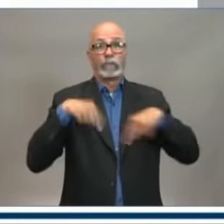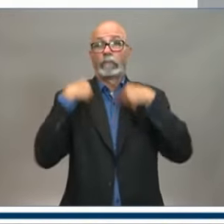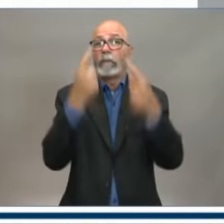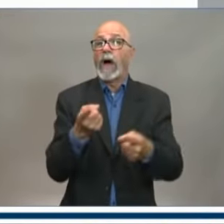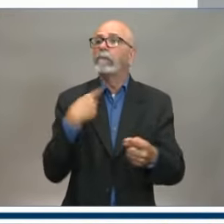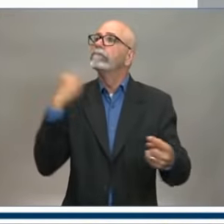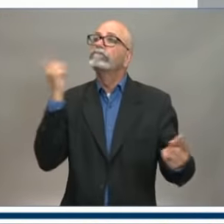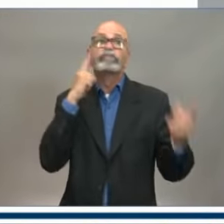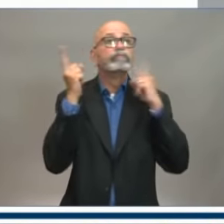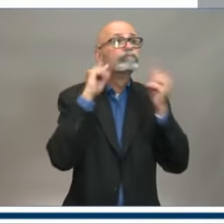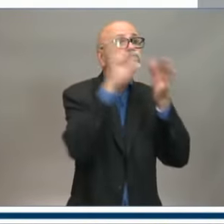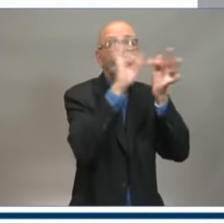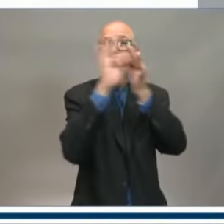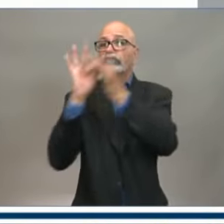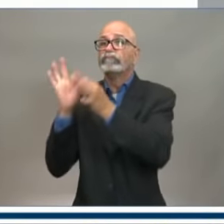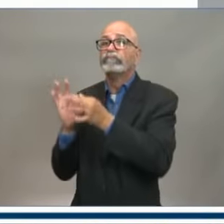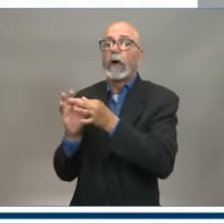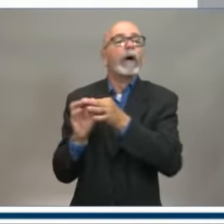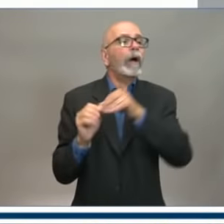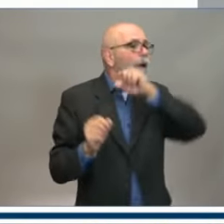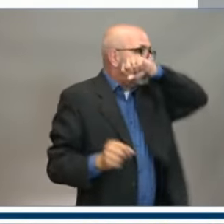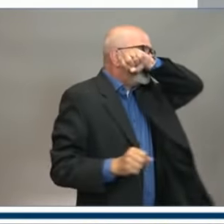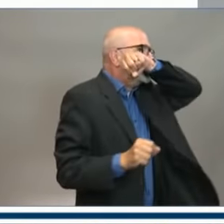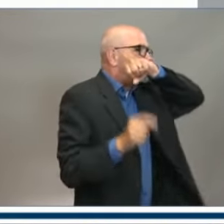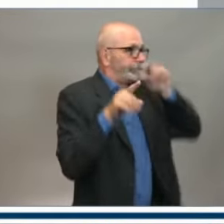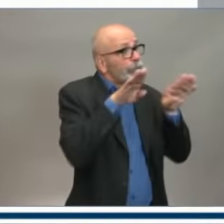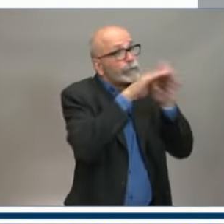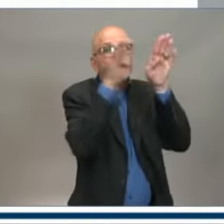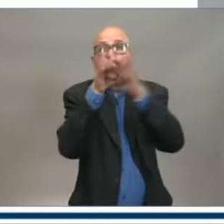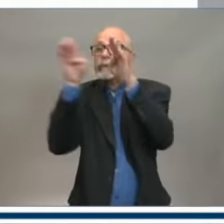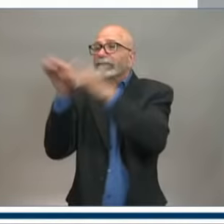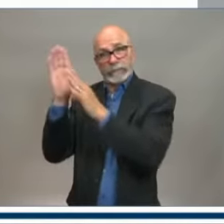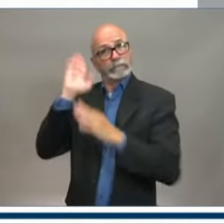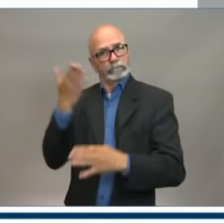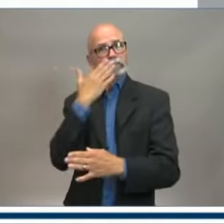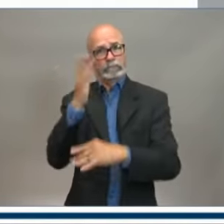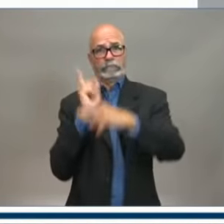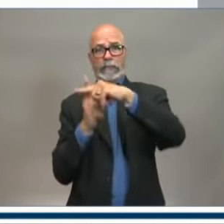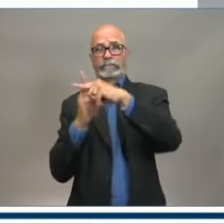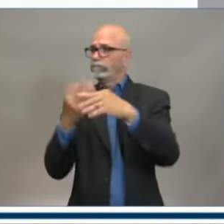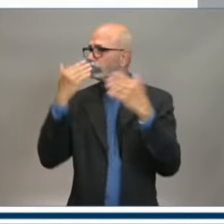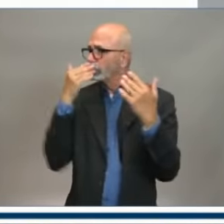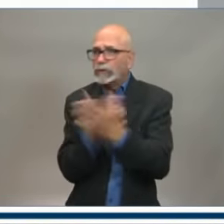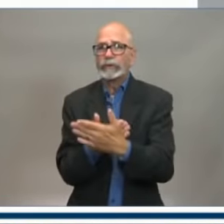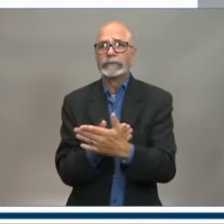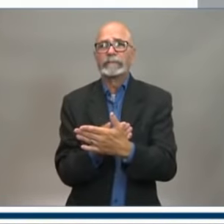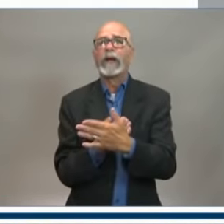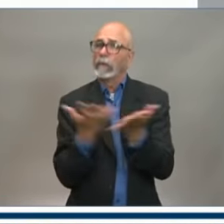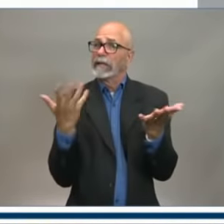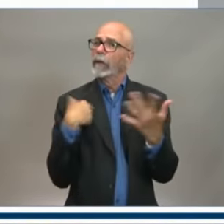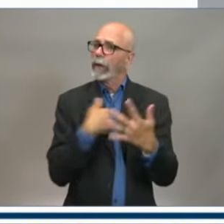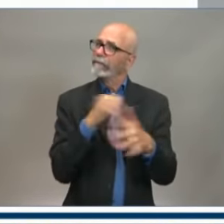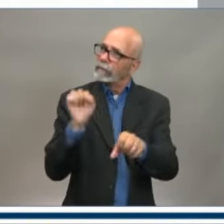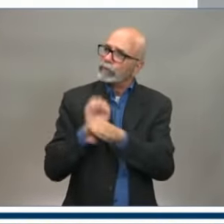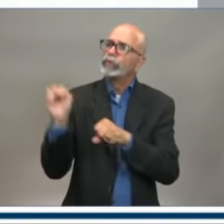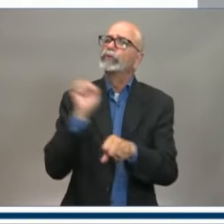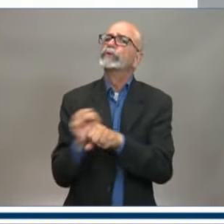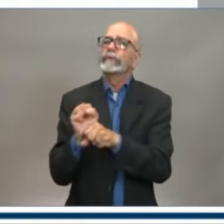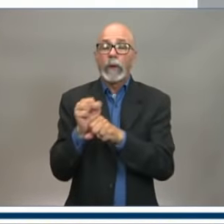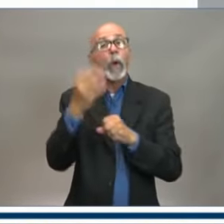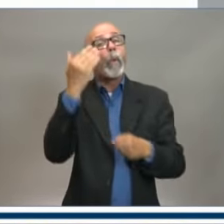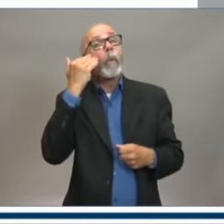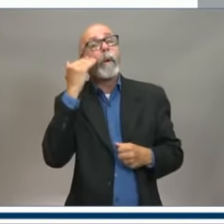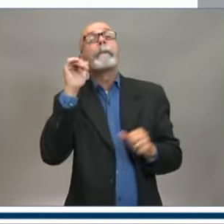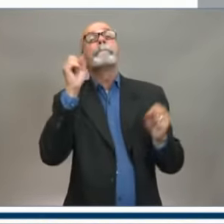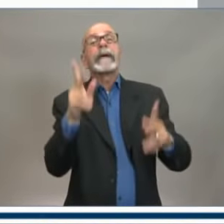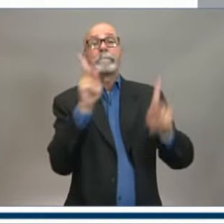for reopening and recovery. That certainly a lot of good work is happening, and I know lots of Nova Scotians are looking